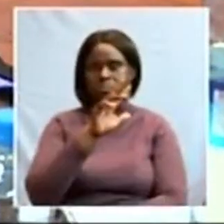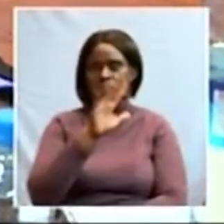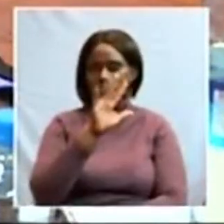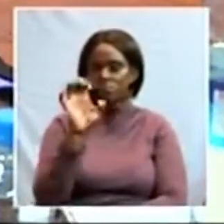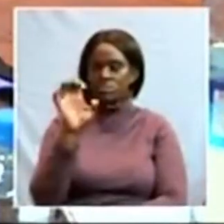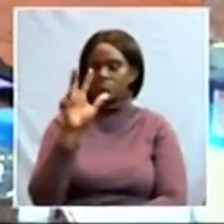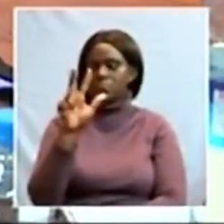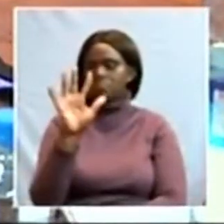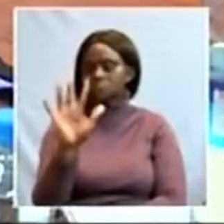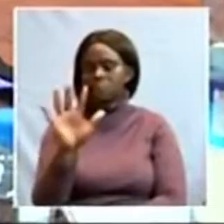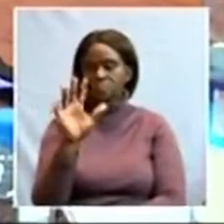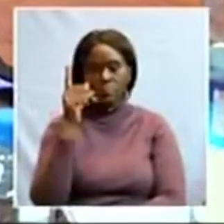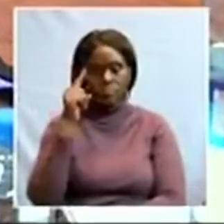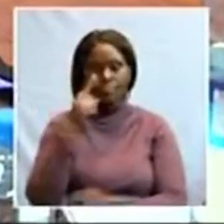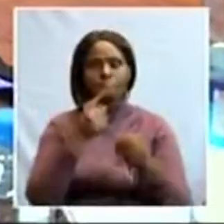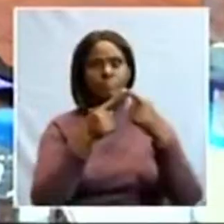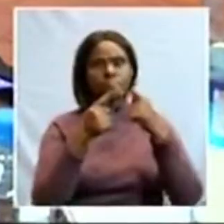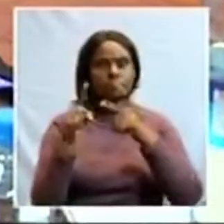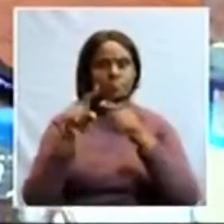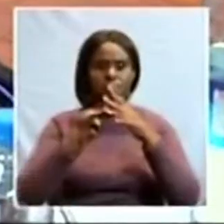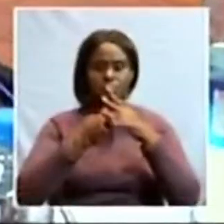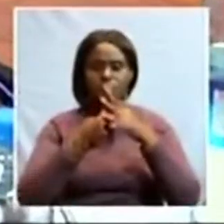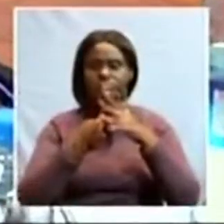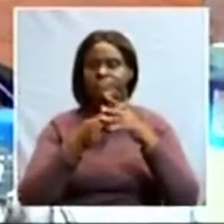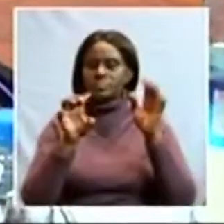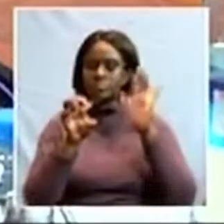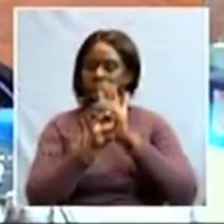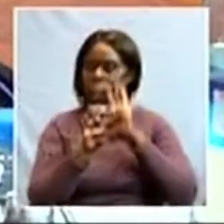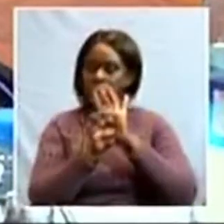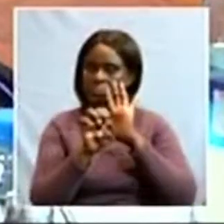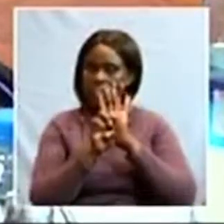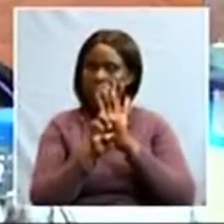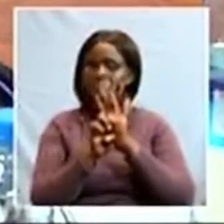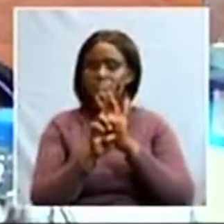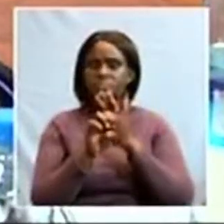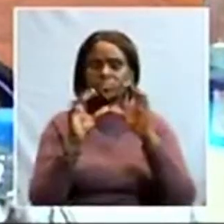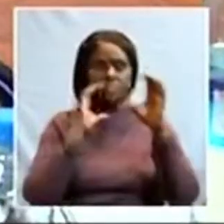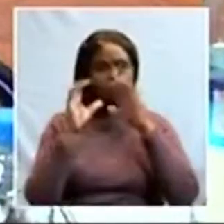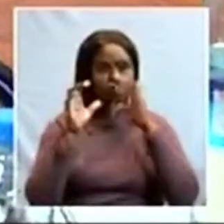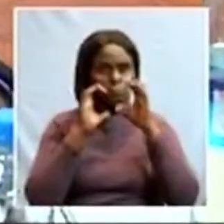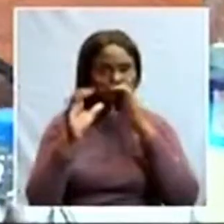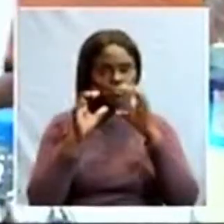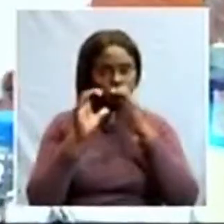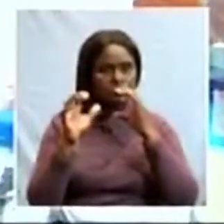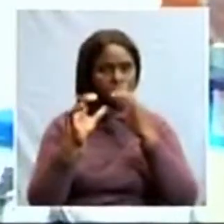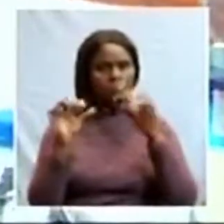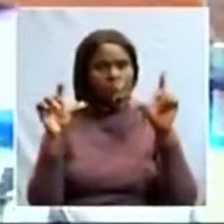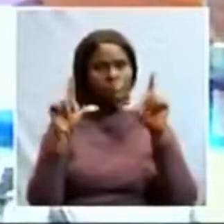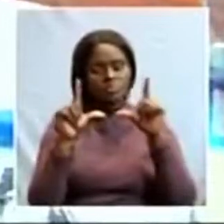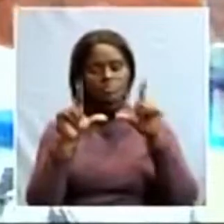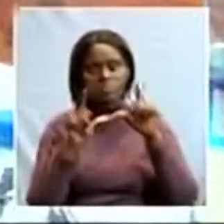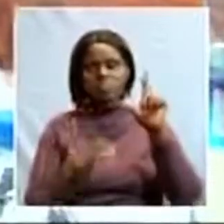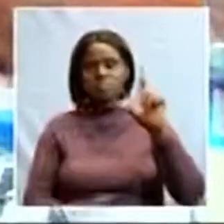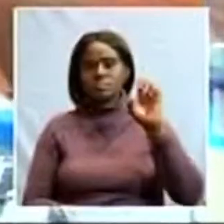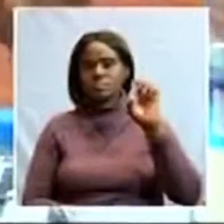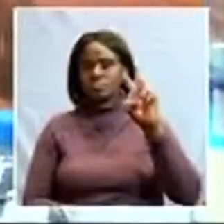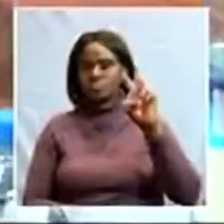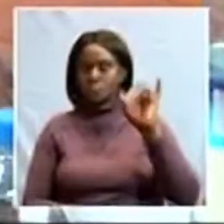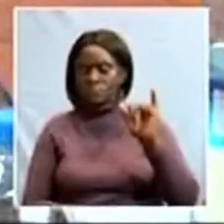771,535 from various sources such as communication mast levy,